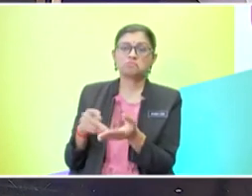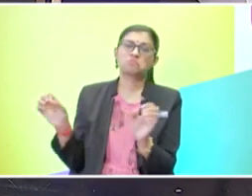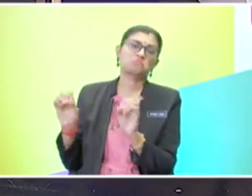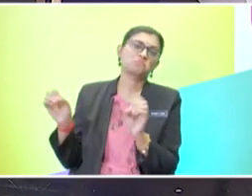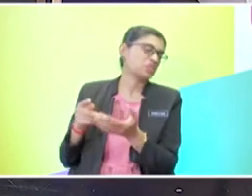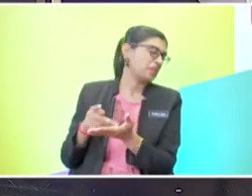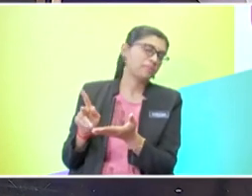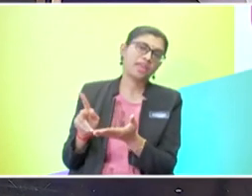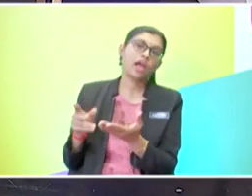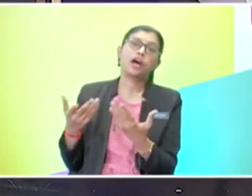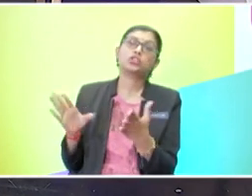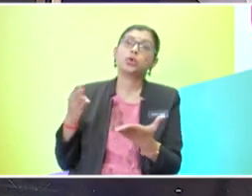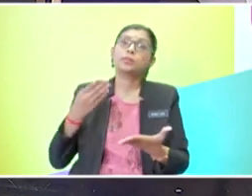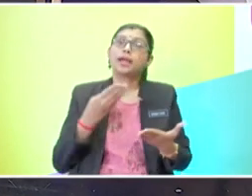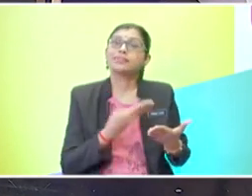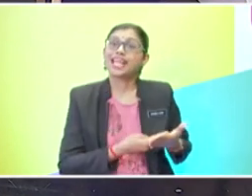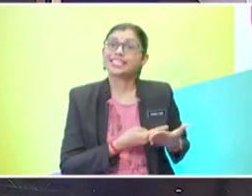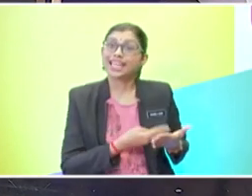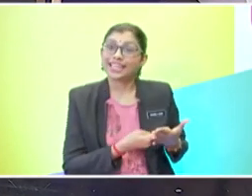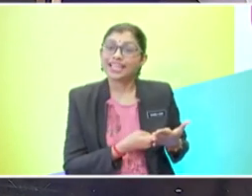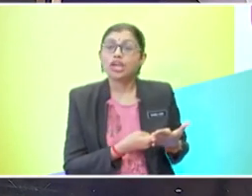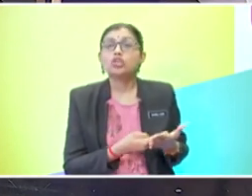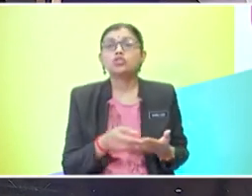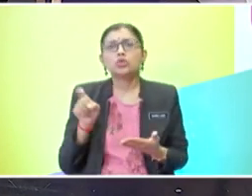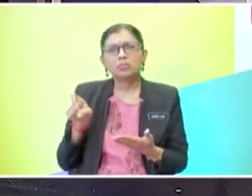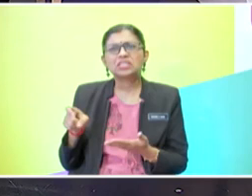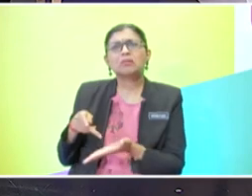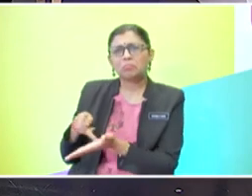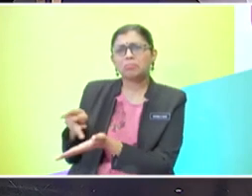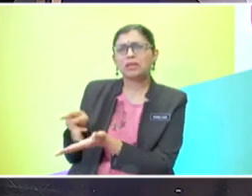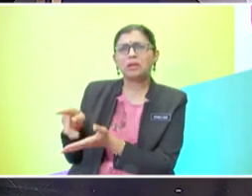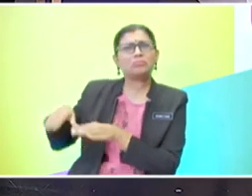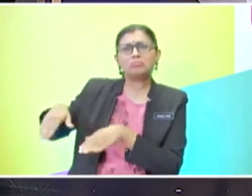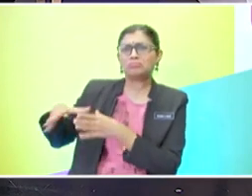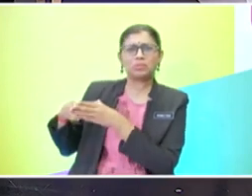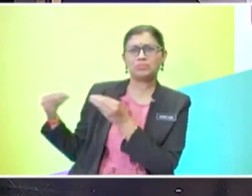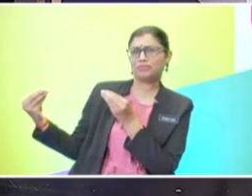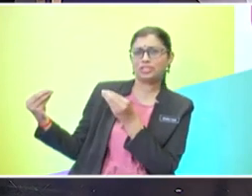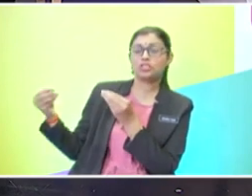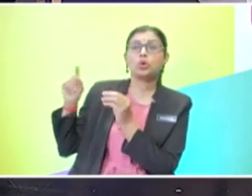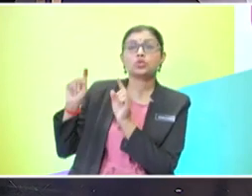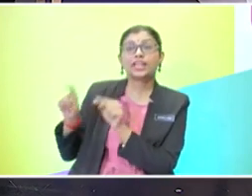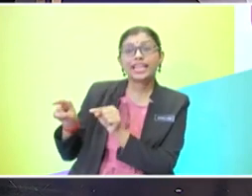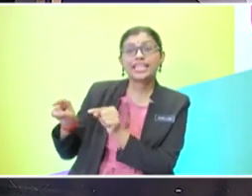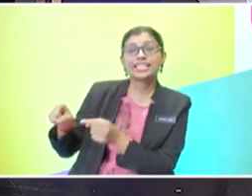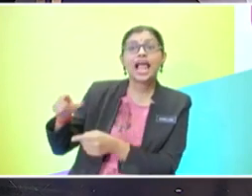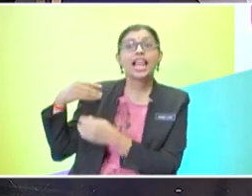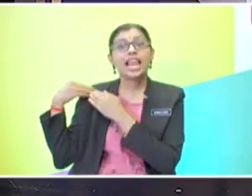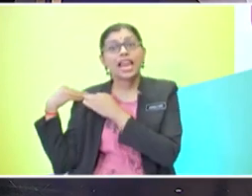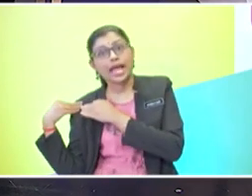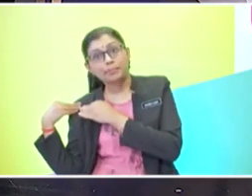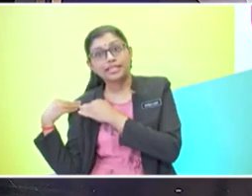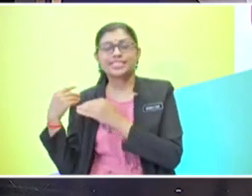maturity fund, it comes your asset. That's the difference. Okay. And car and house, it's still under installment. It is a